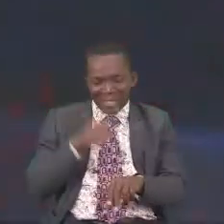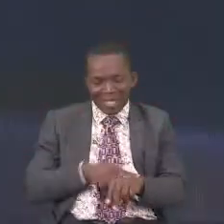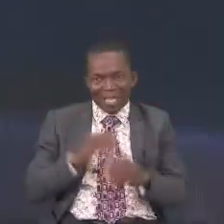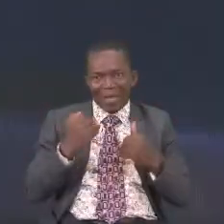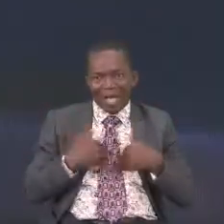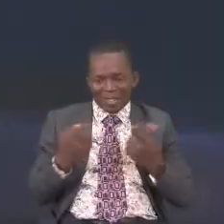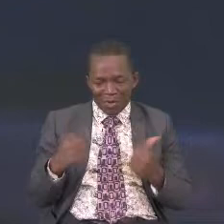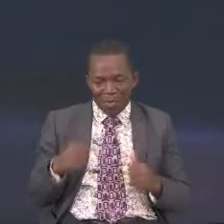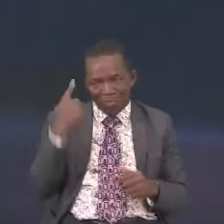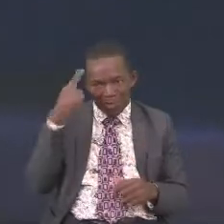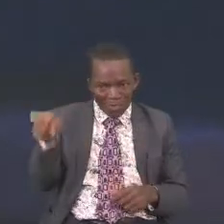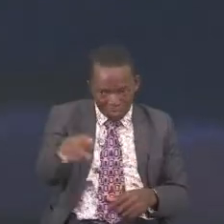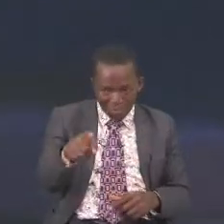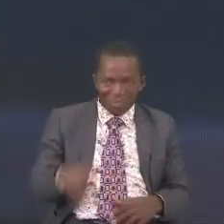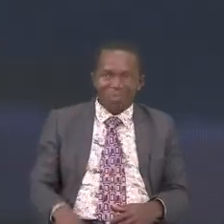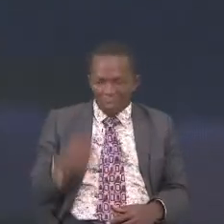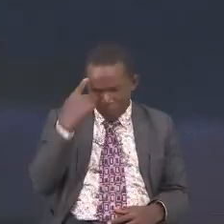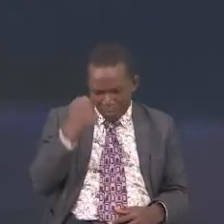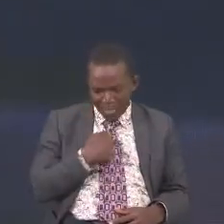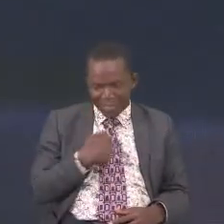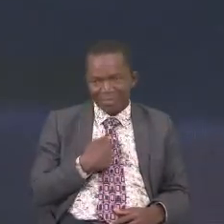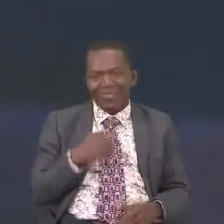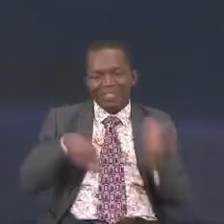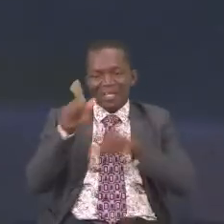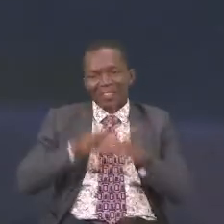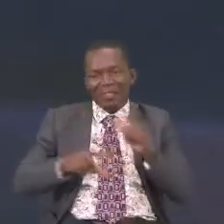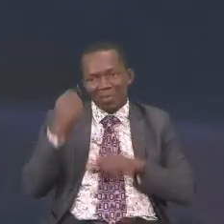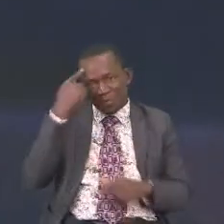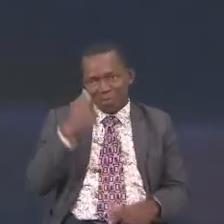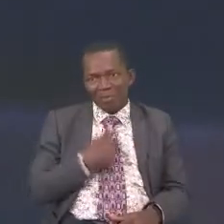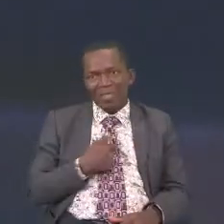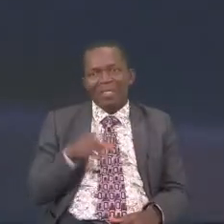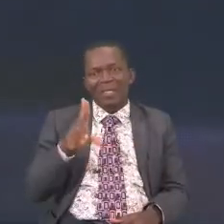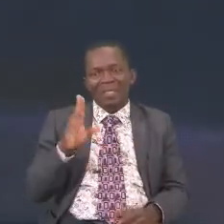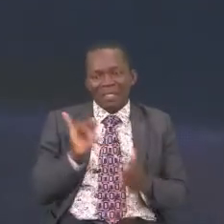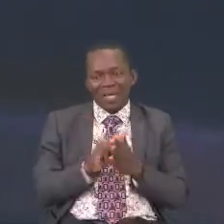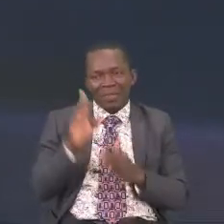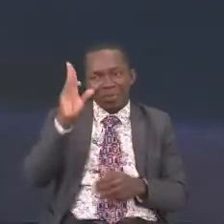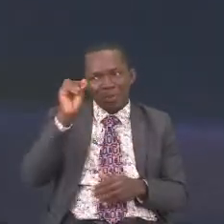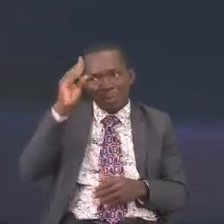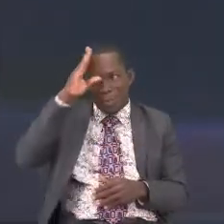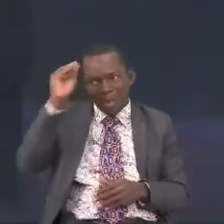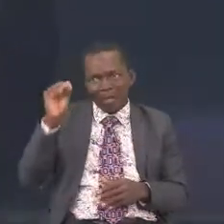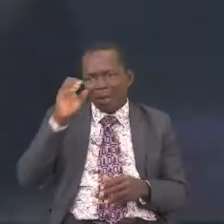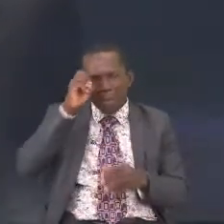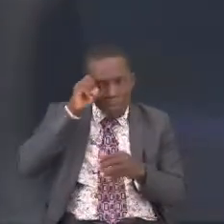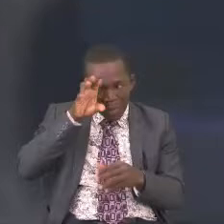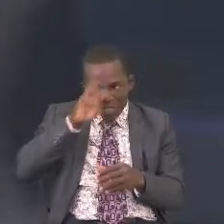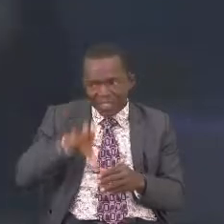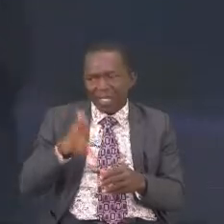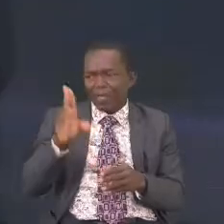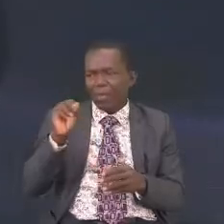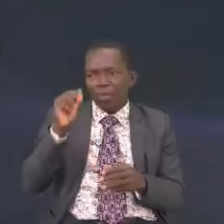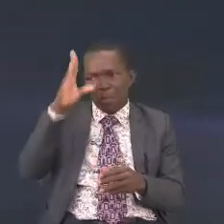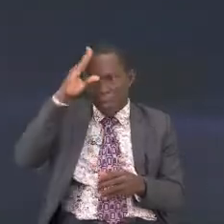come for you. Amen. For me. That no man, magician, no man, occultic